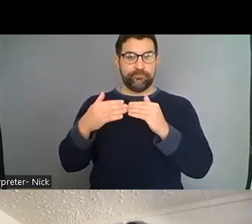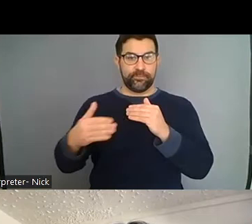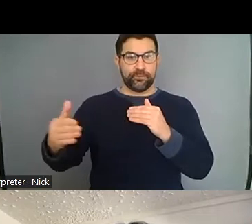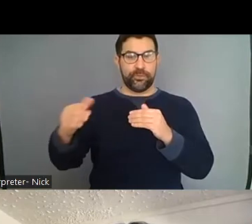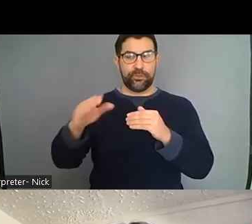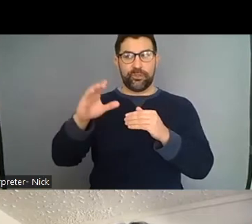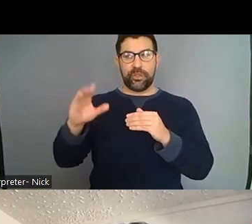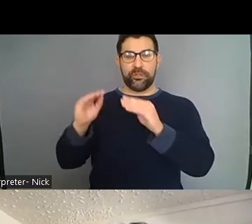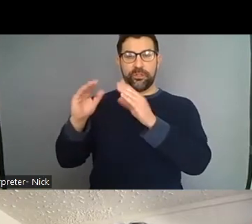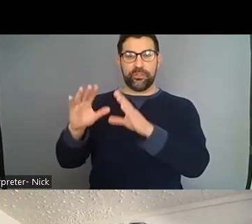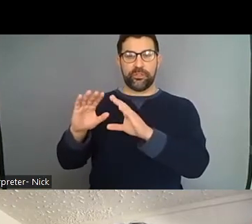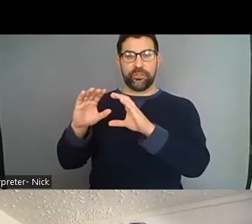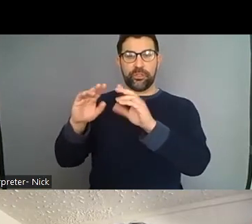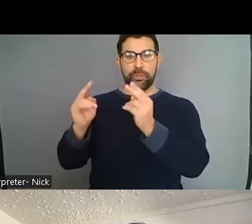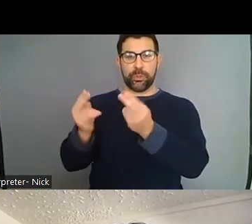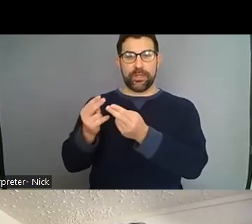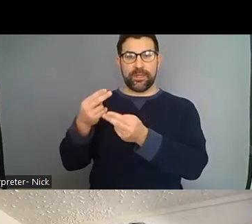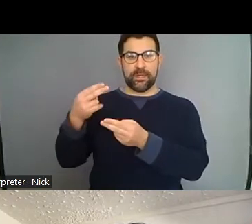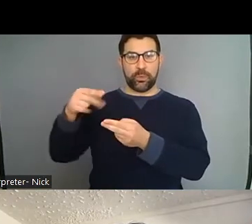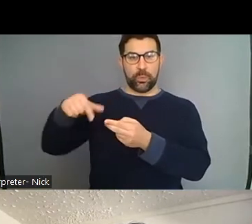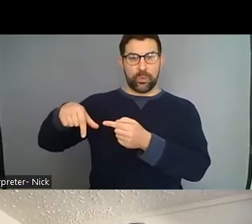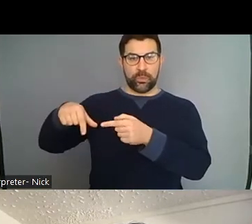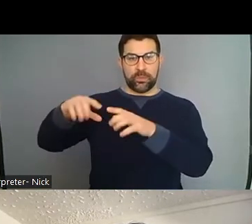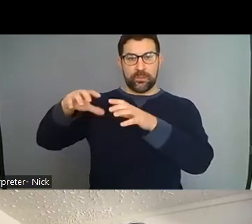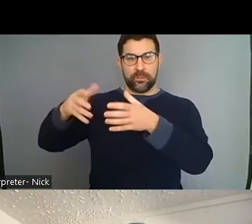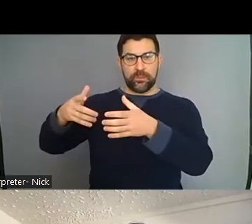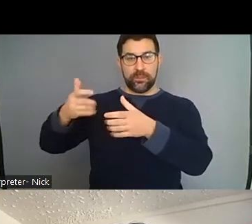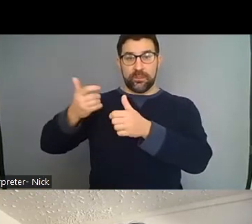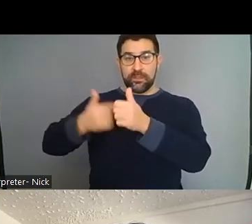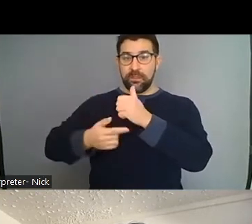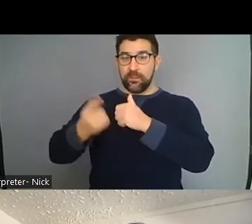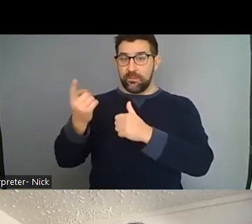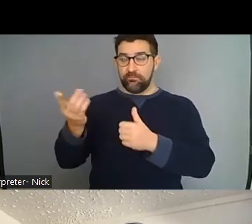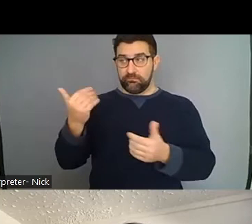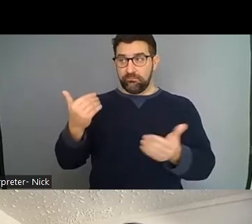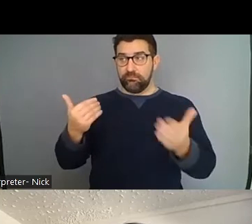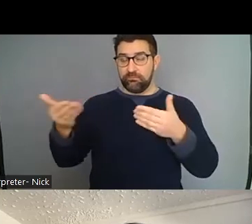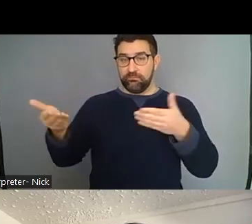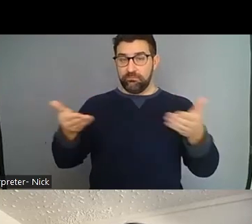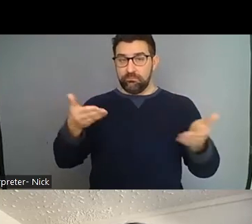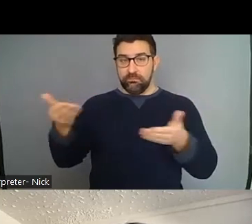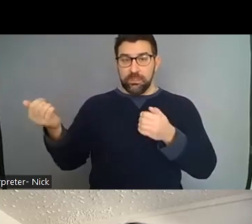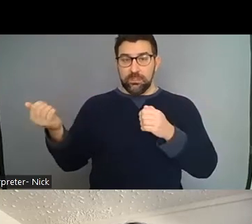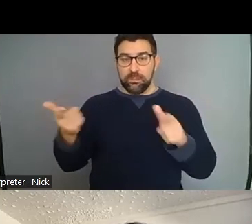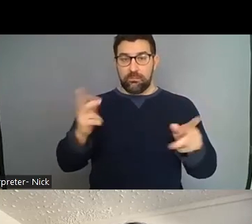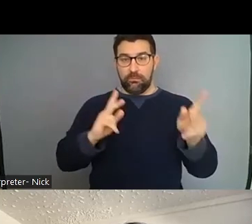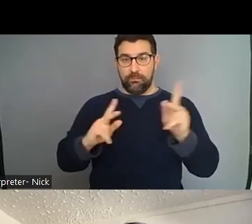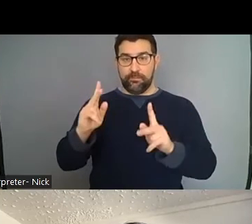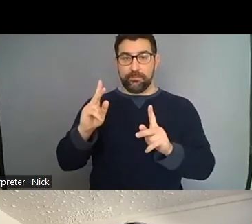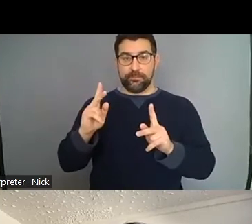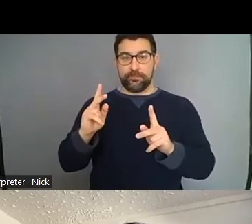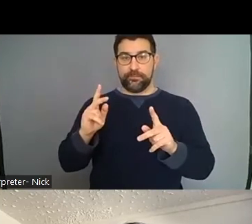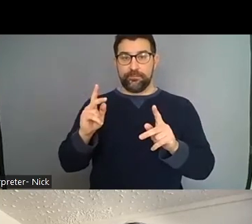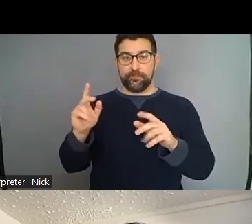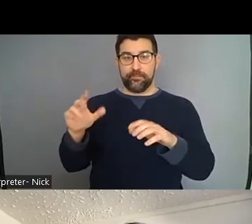Union headquarters, where anyone is honestly invited. And what we'll be doing is we'll be taking